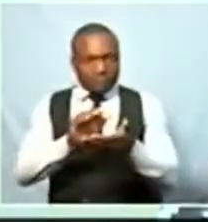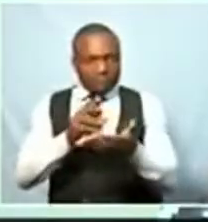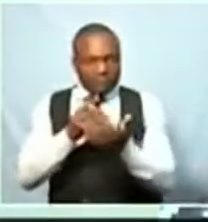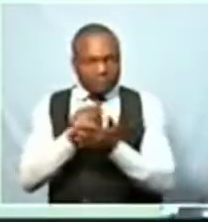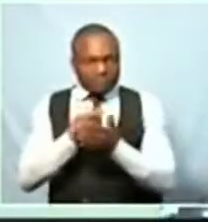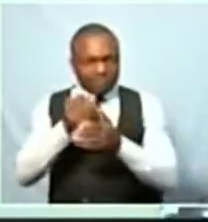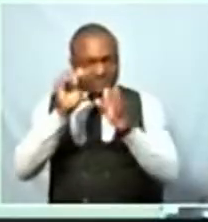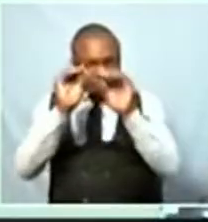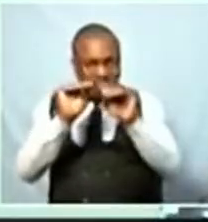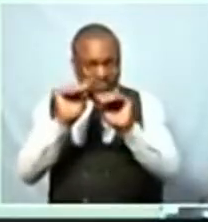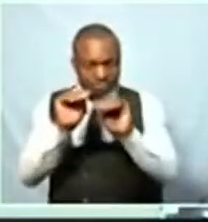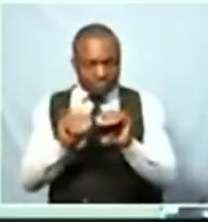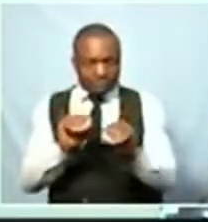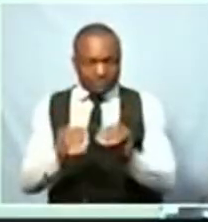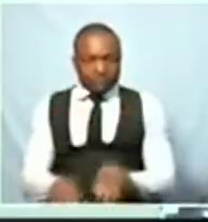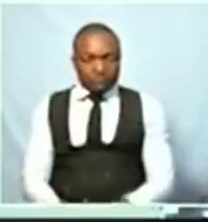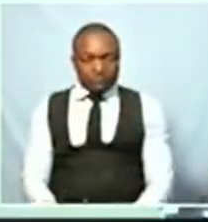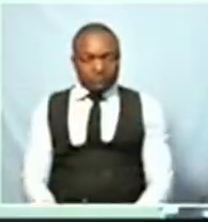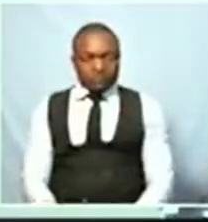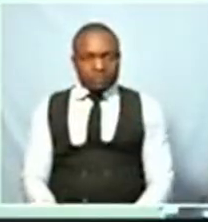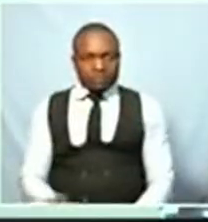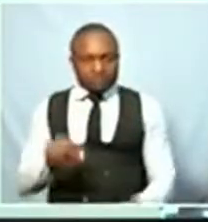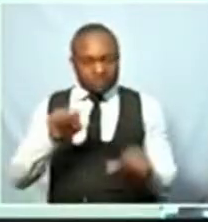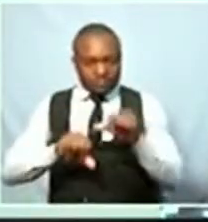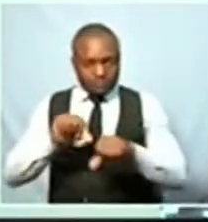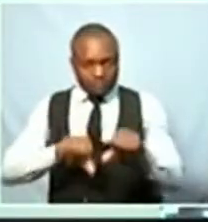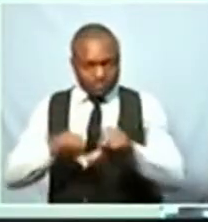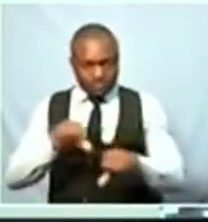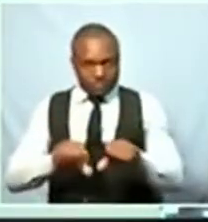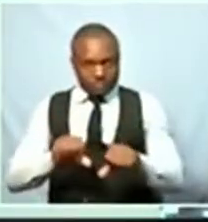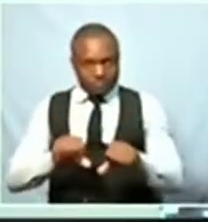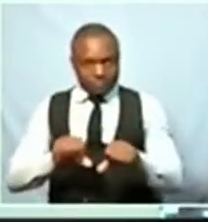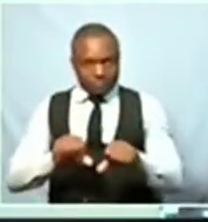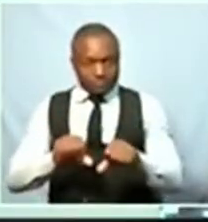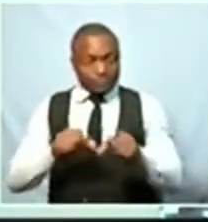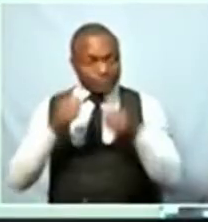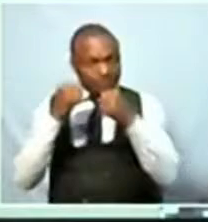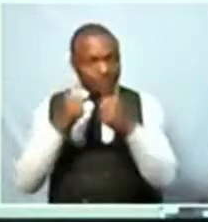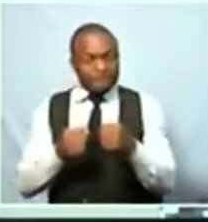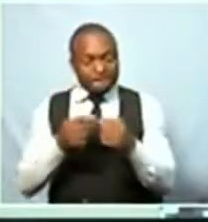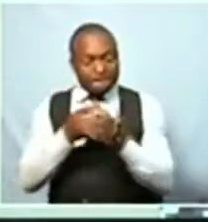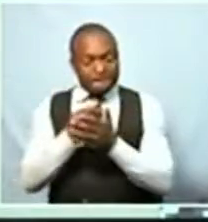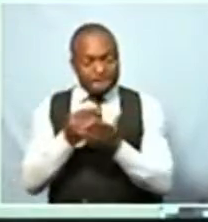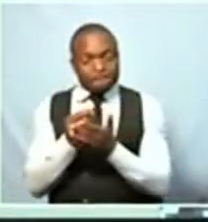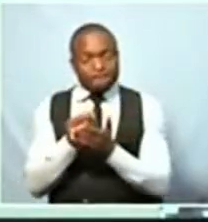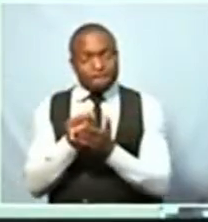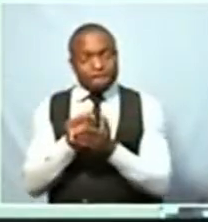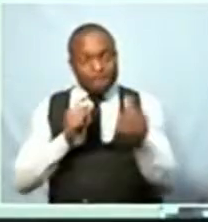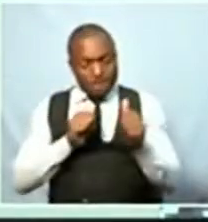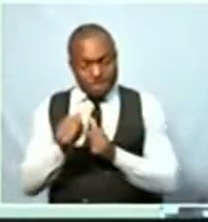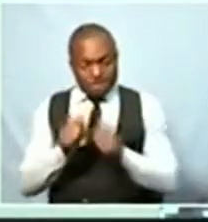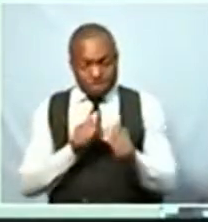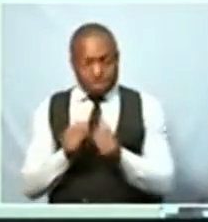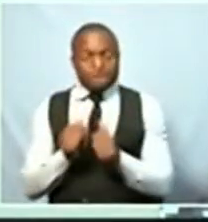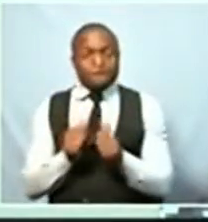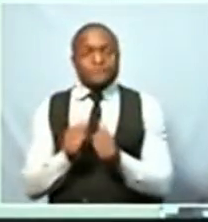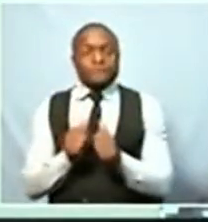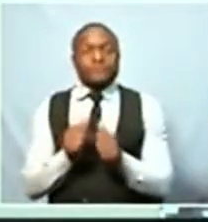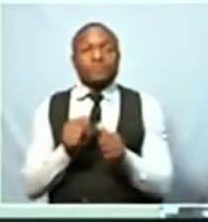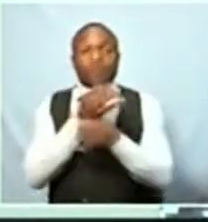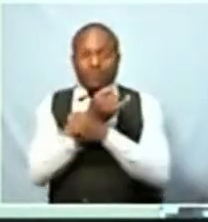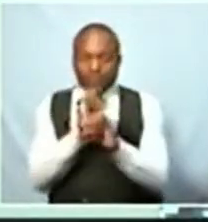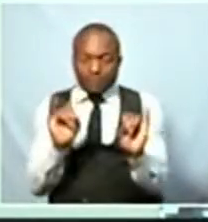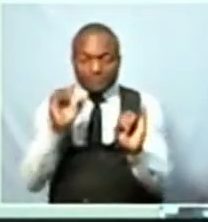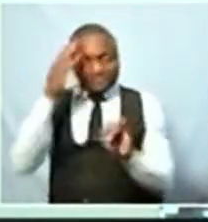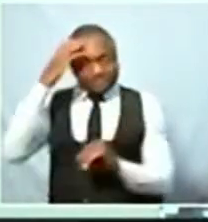the establishment of the State Audit Commission, which aims to strengthen the financial and administrative autonomy of the